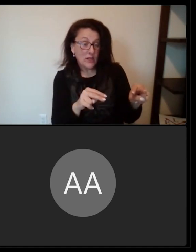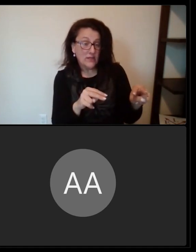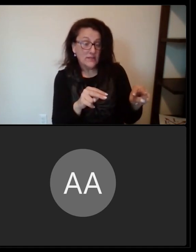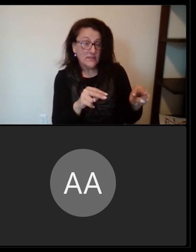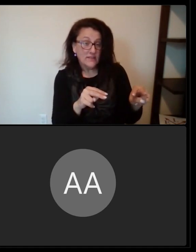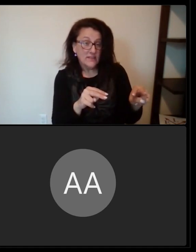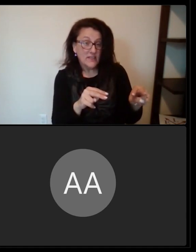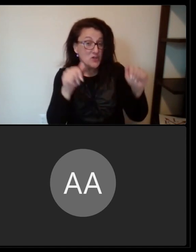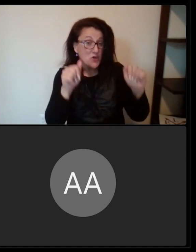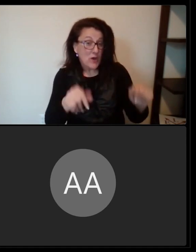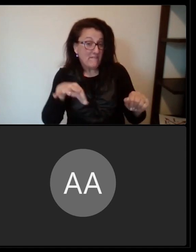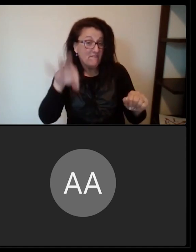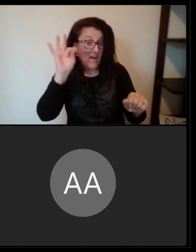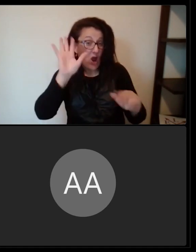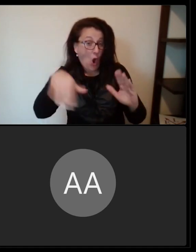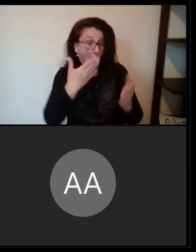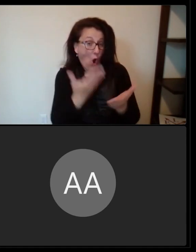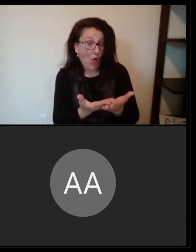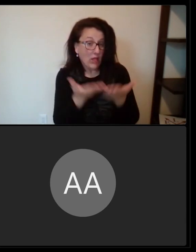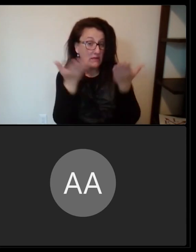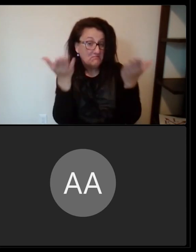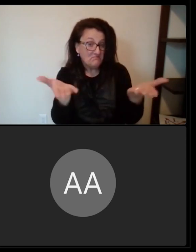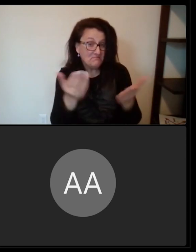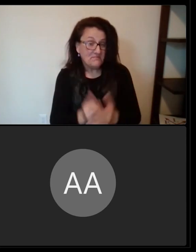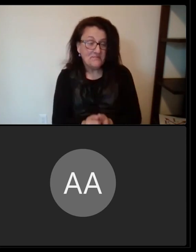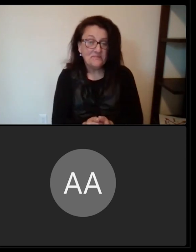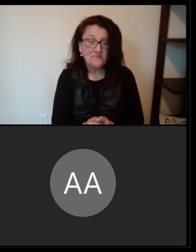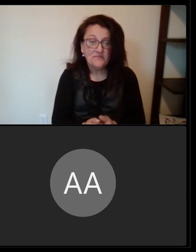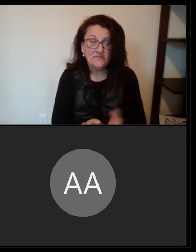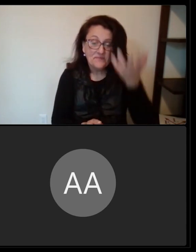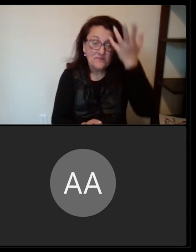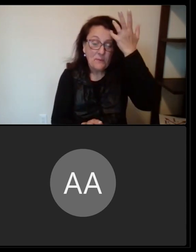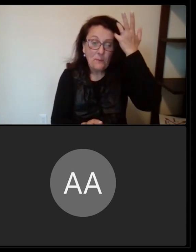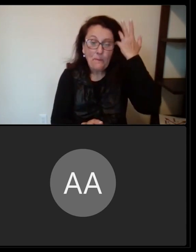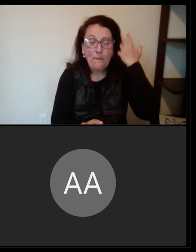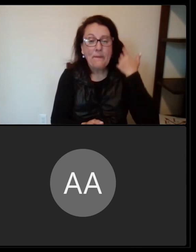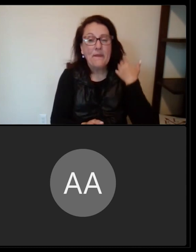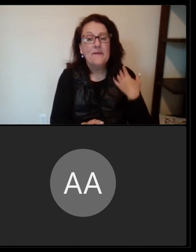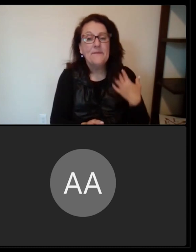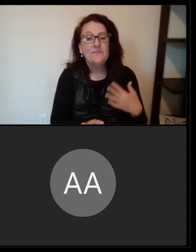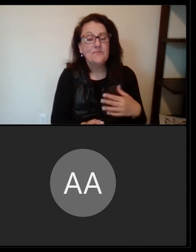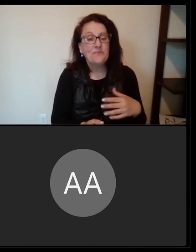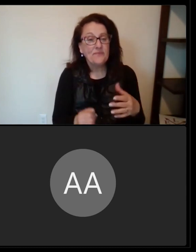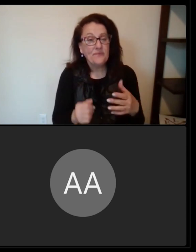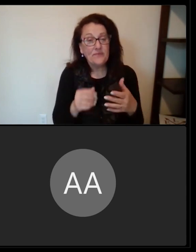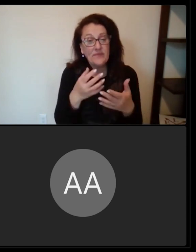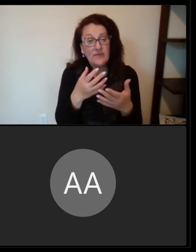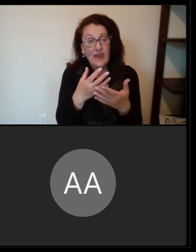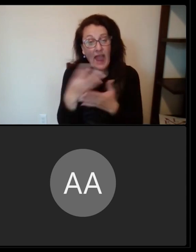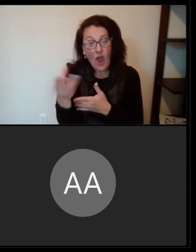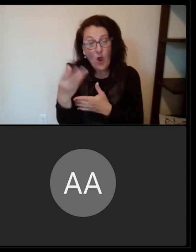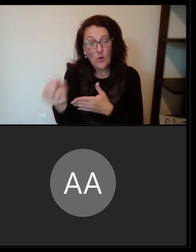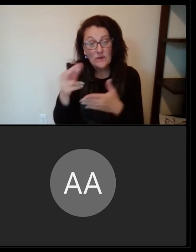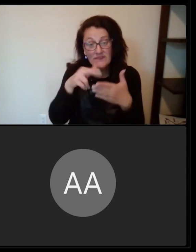time, you can find all of that. It also all comes out on one of